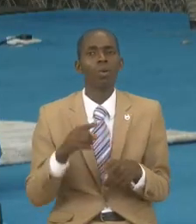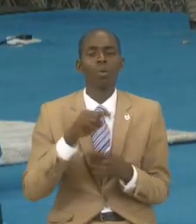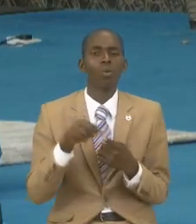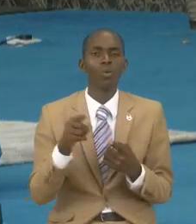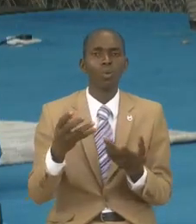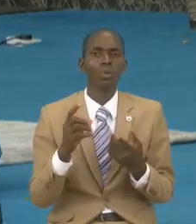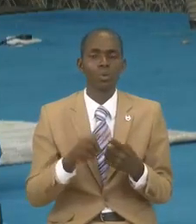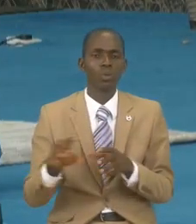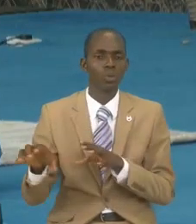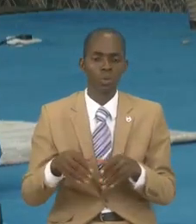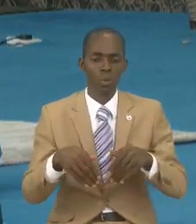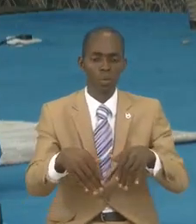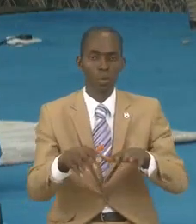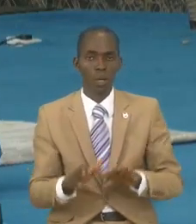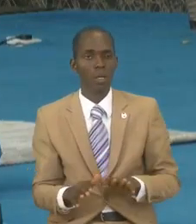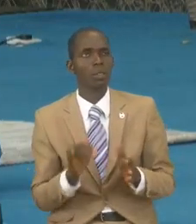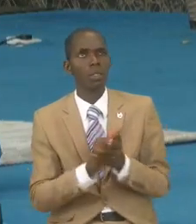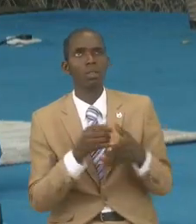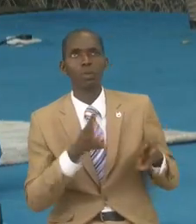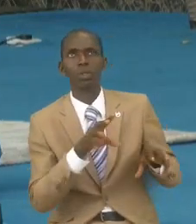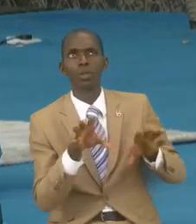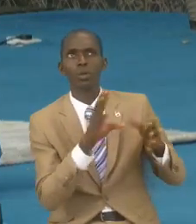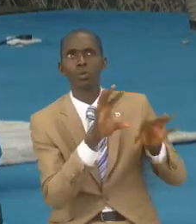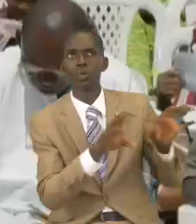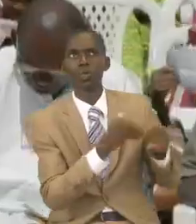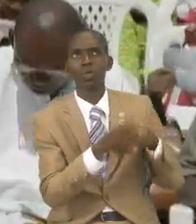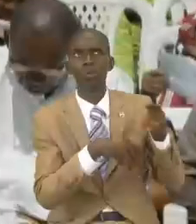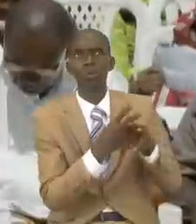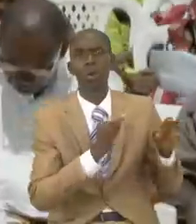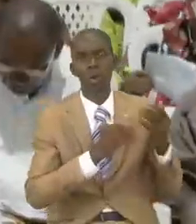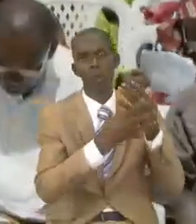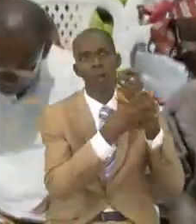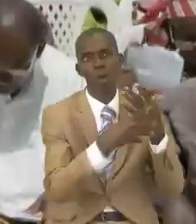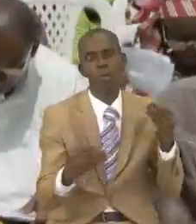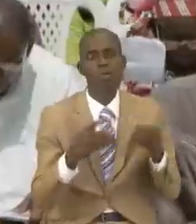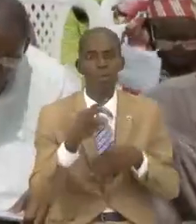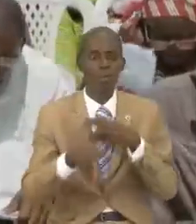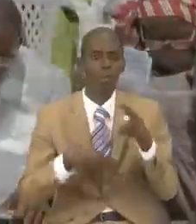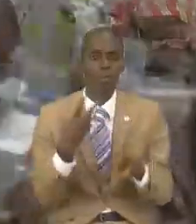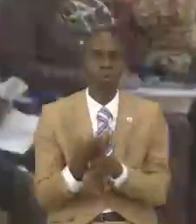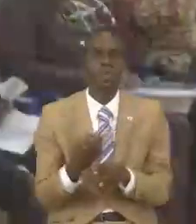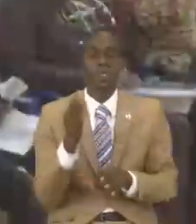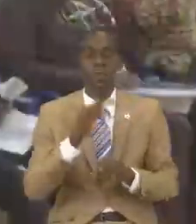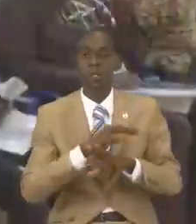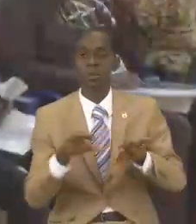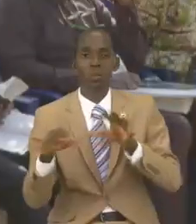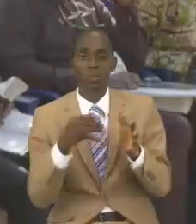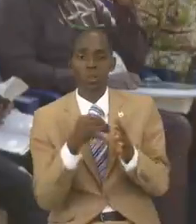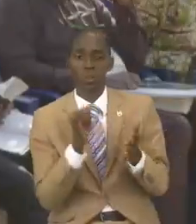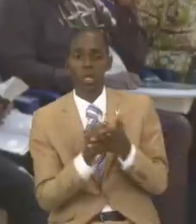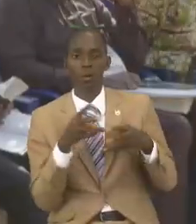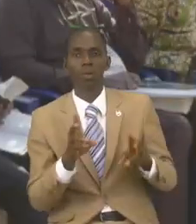burial ceremony, that's how they do it in the world. If I don't do it like this, the world will not know that